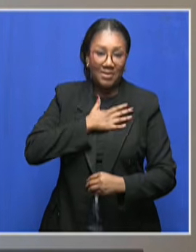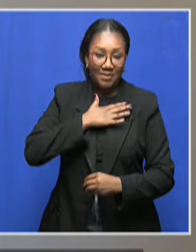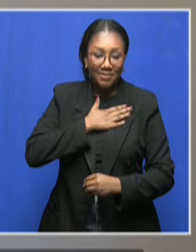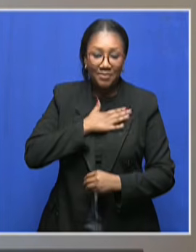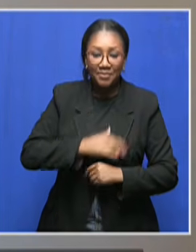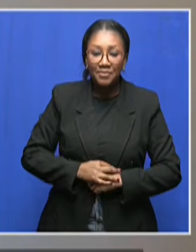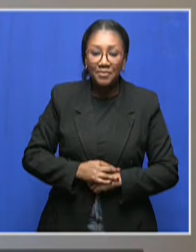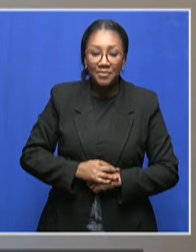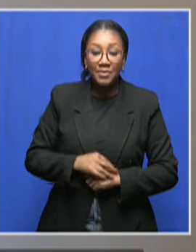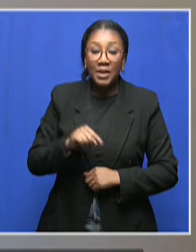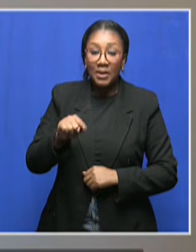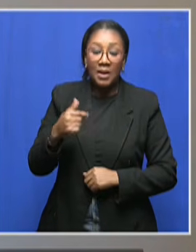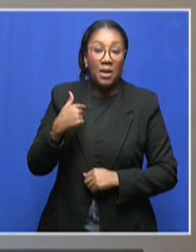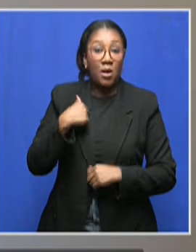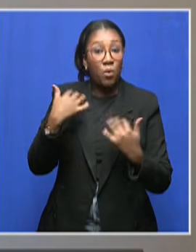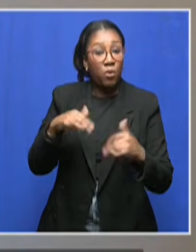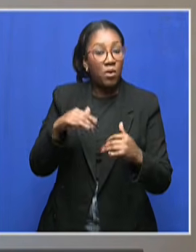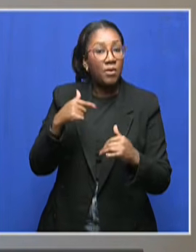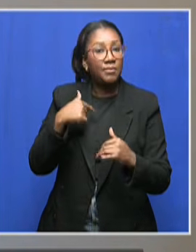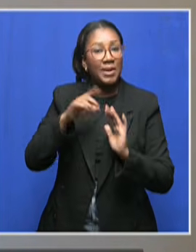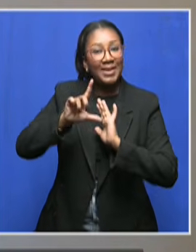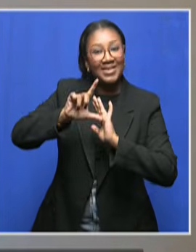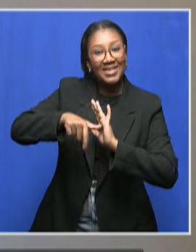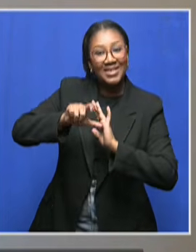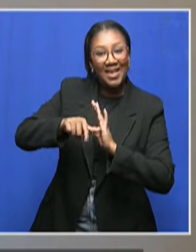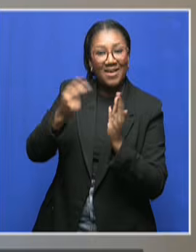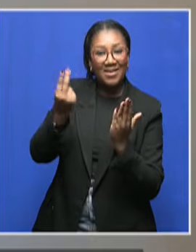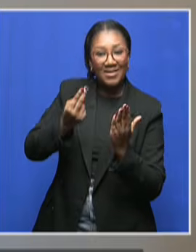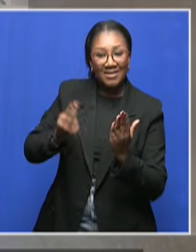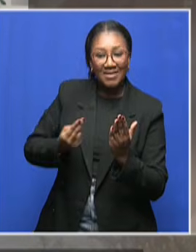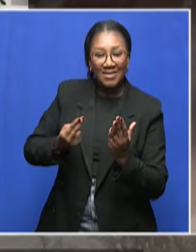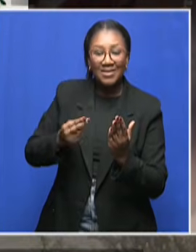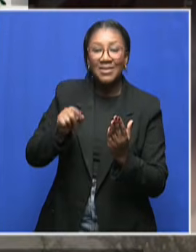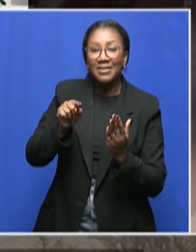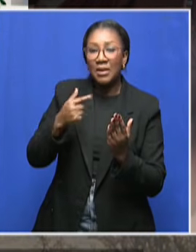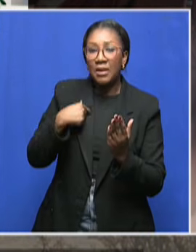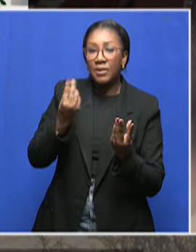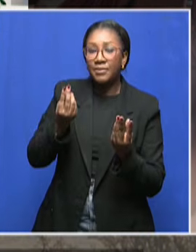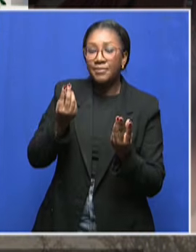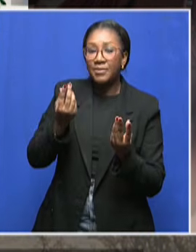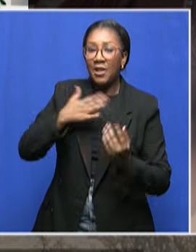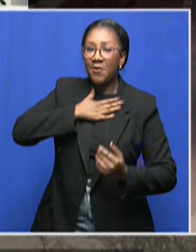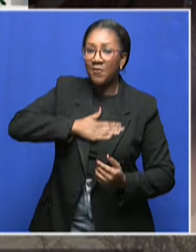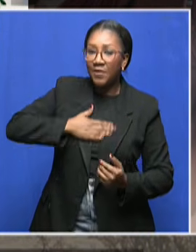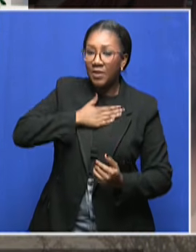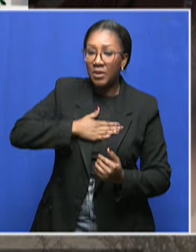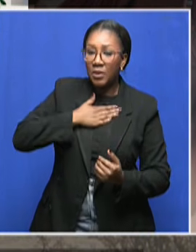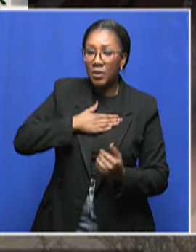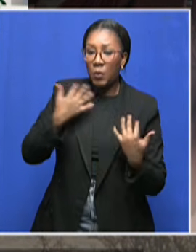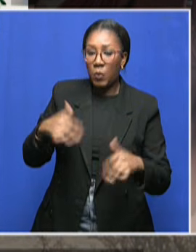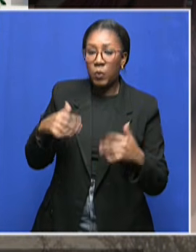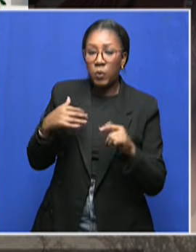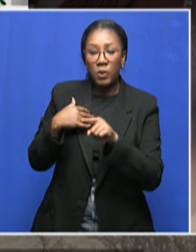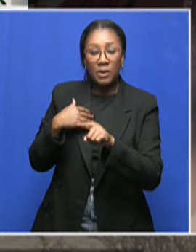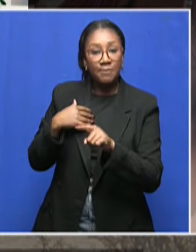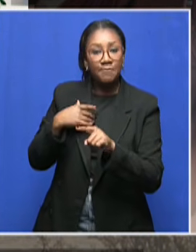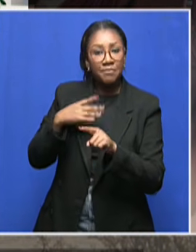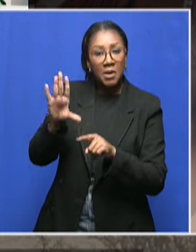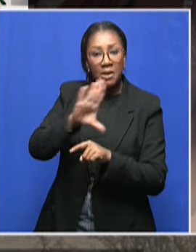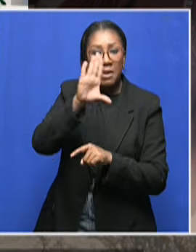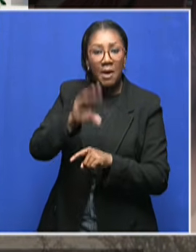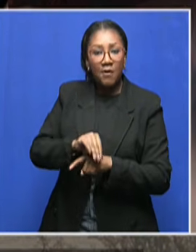yeah, I mean, my design philosophy is creating what I feel we've taken for granted, what an African